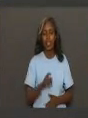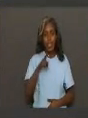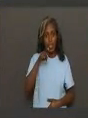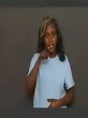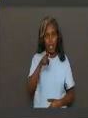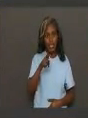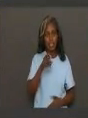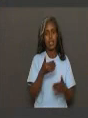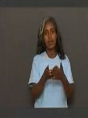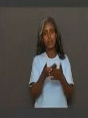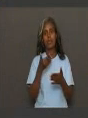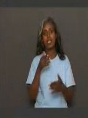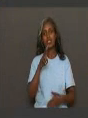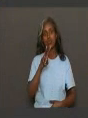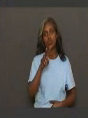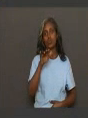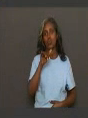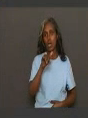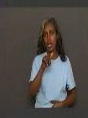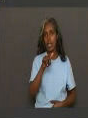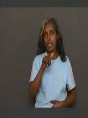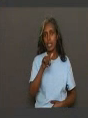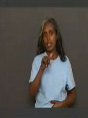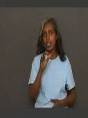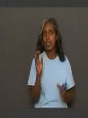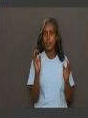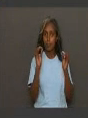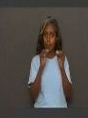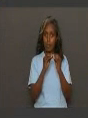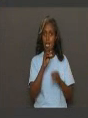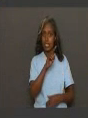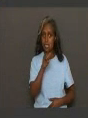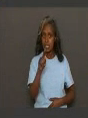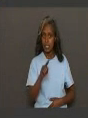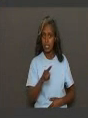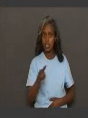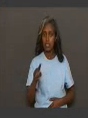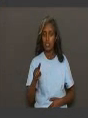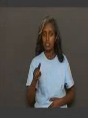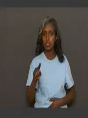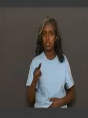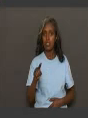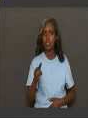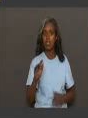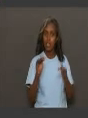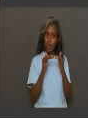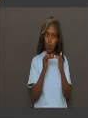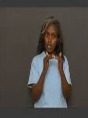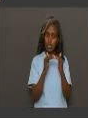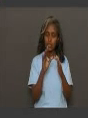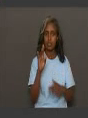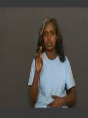X minus 2y plus z